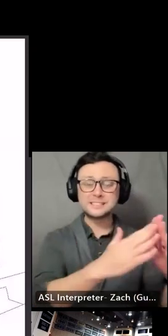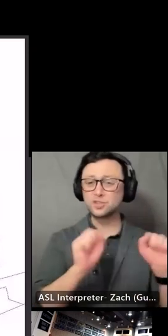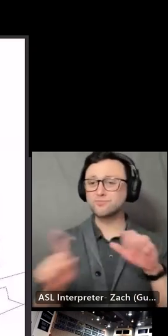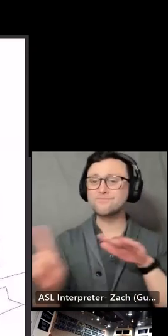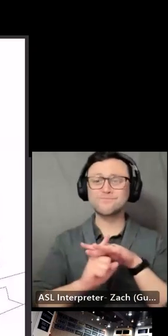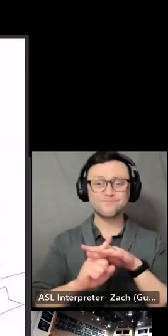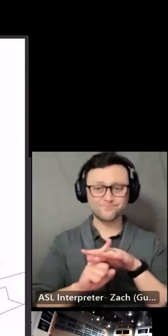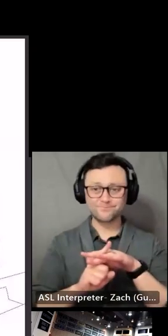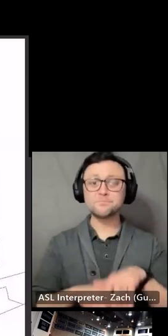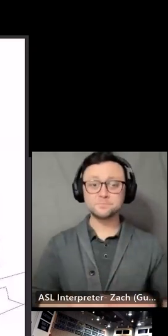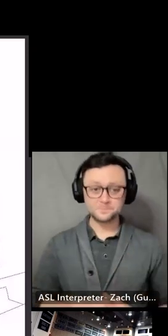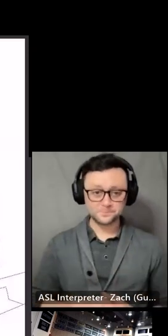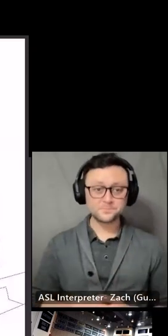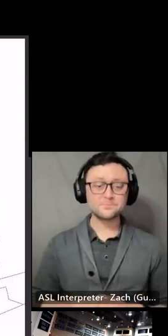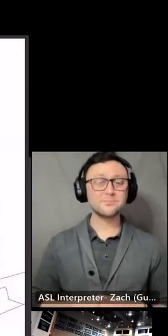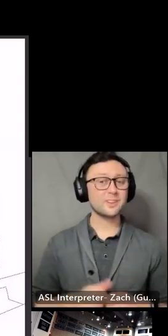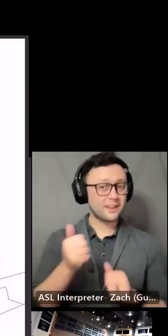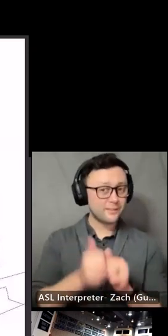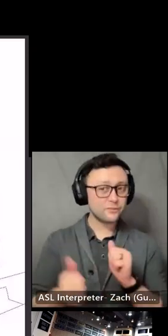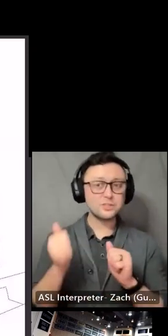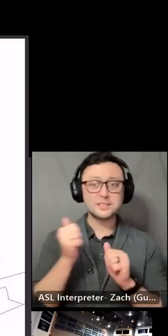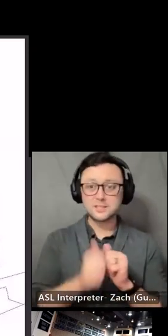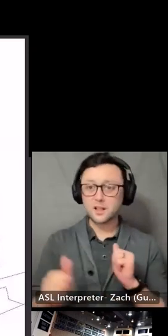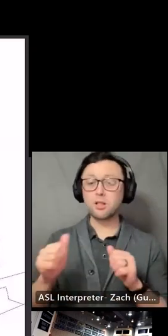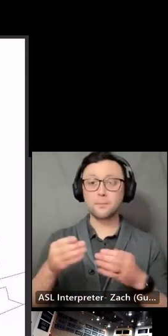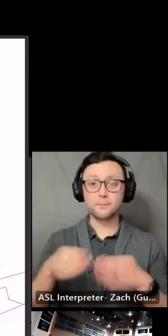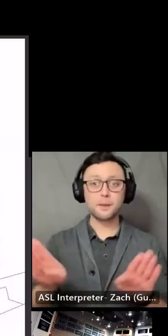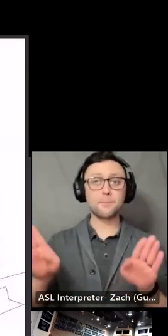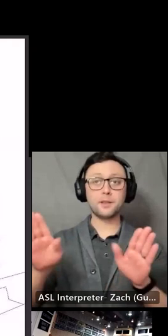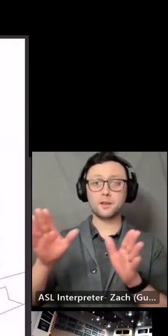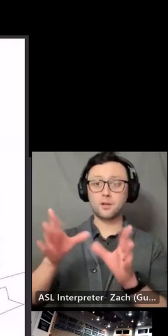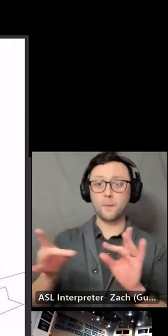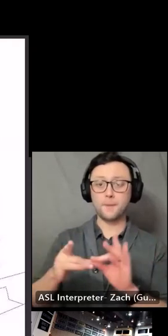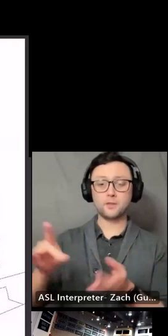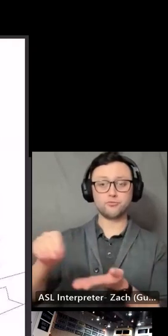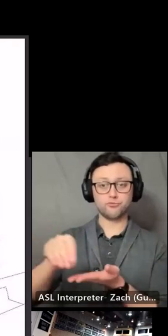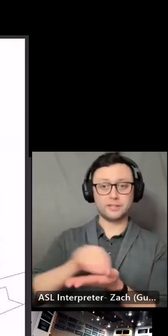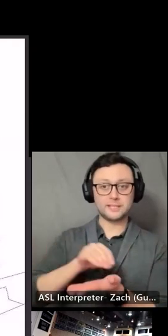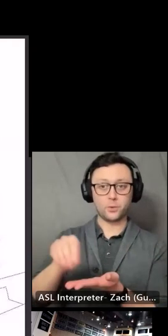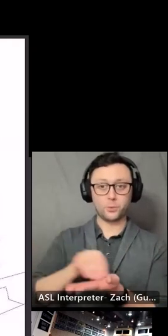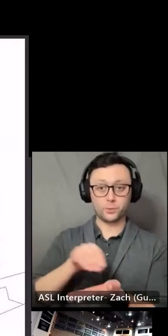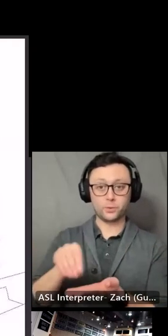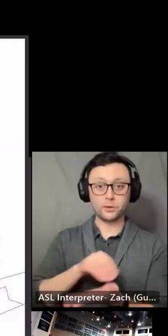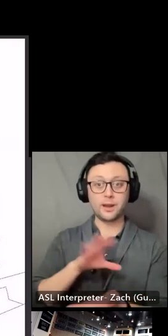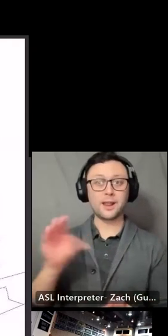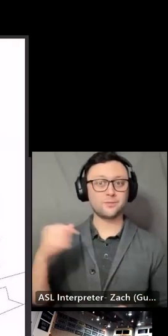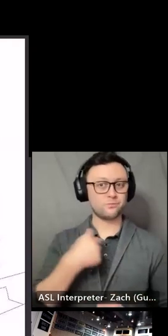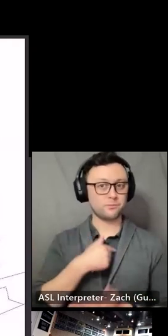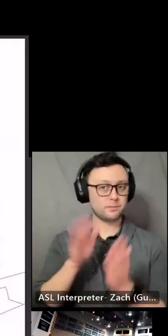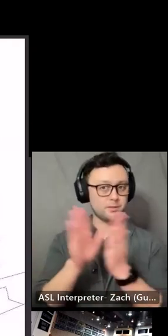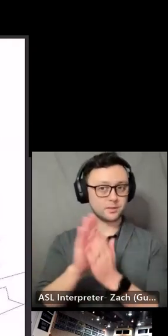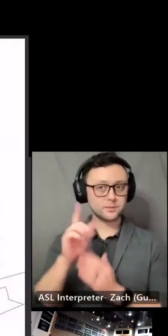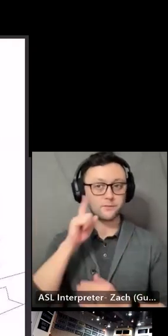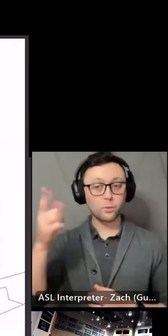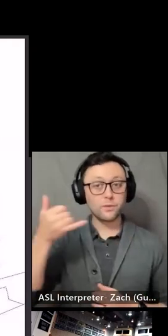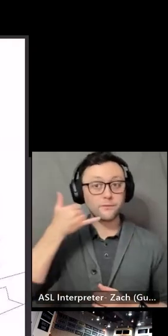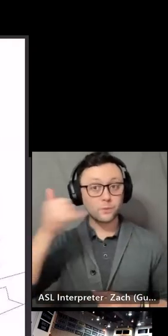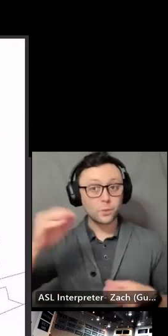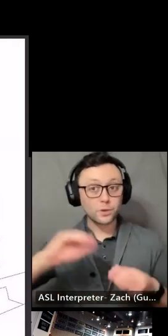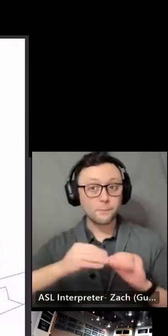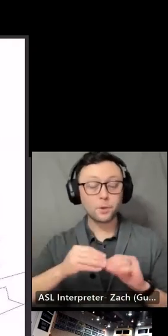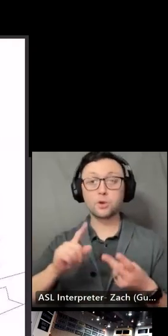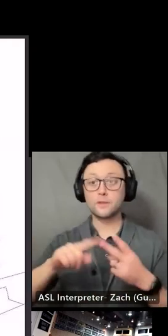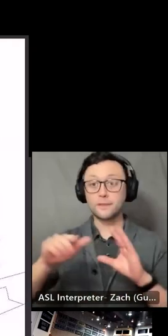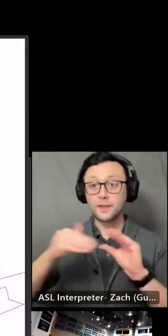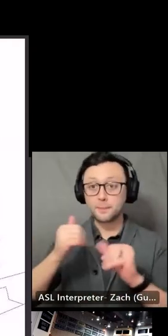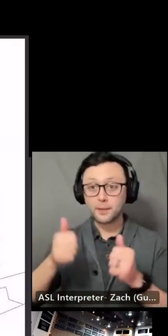Every single public comment was written down, and we asked for the telephone number or the email